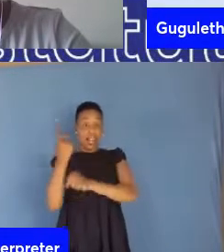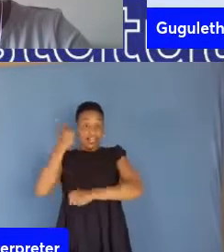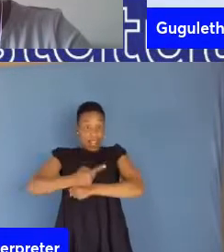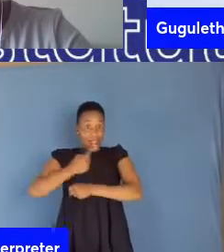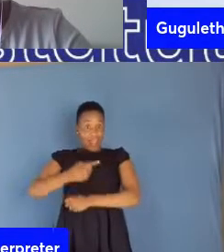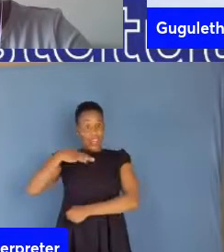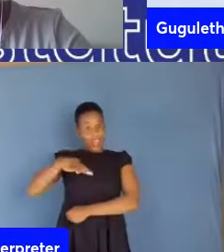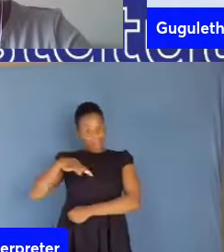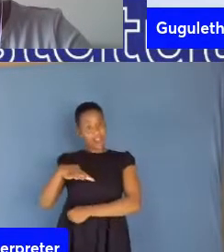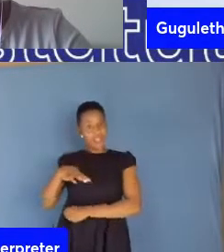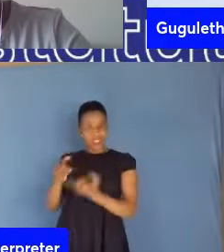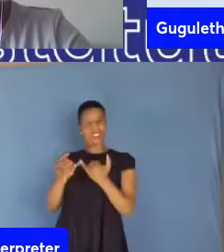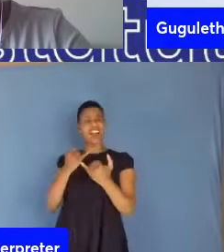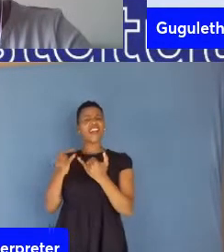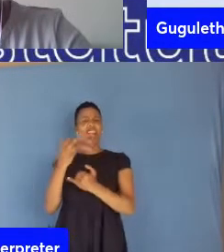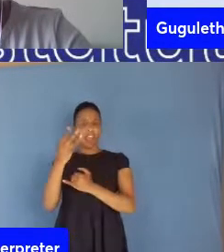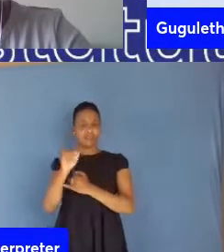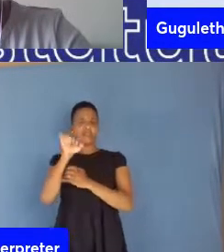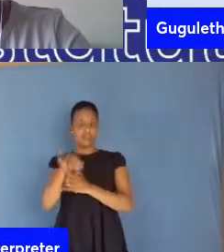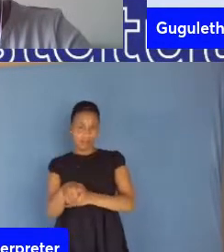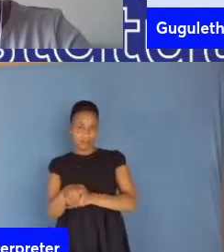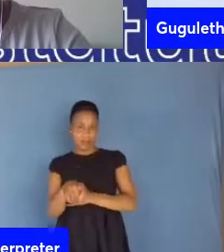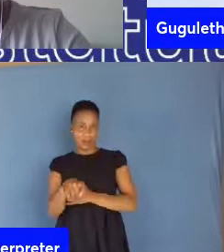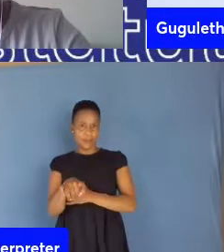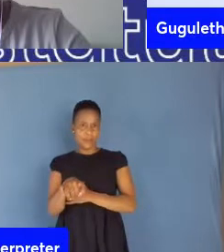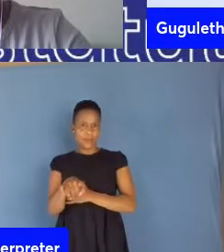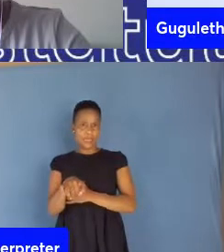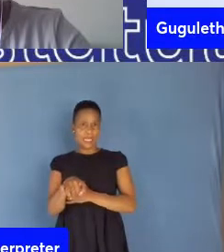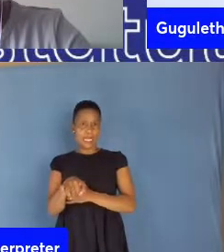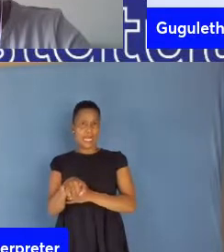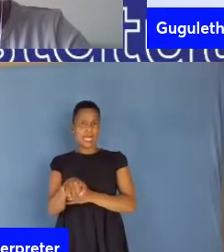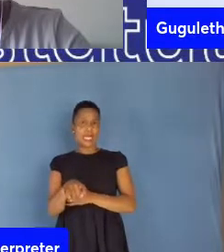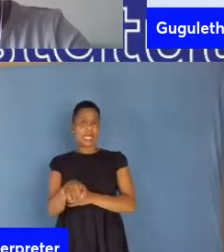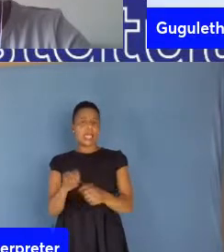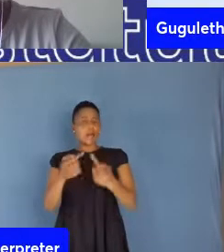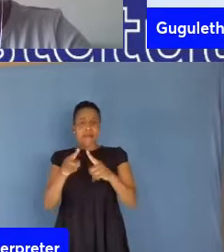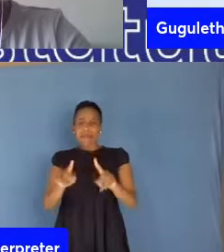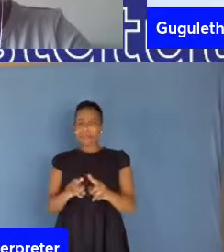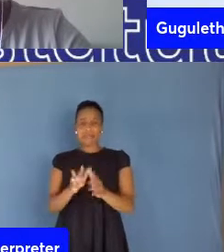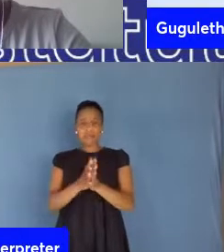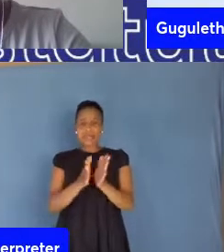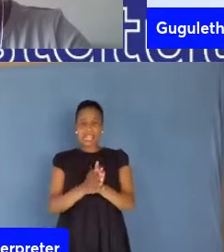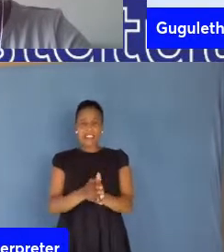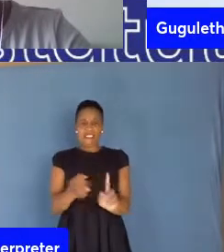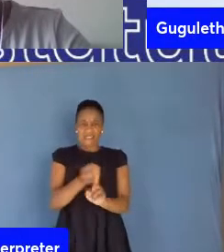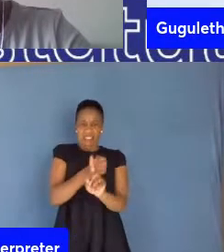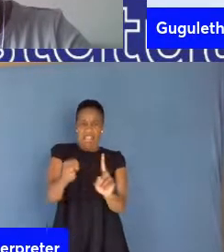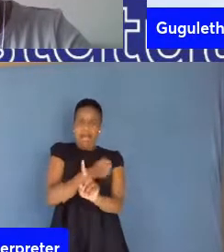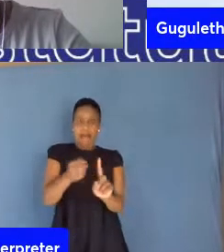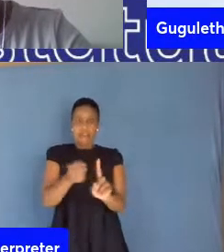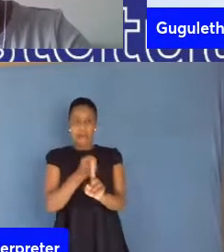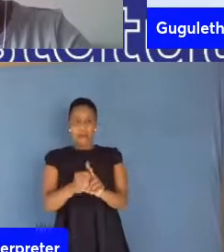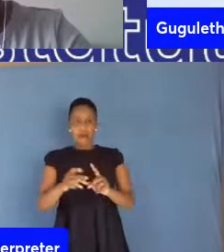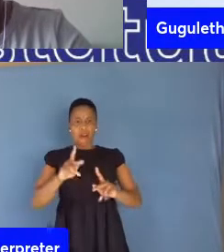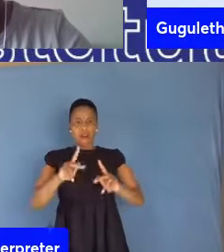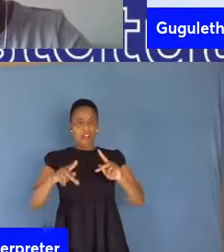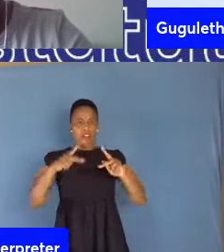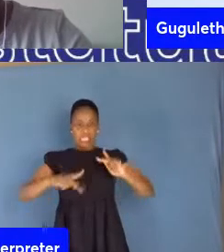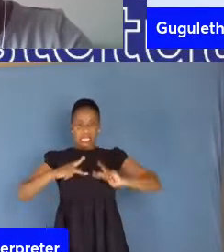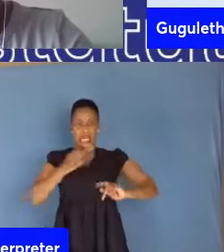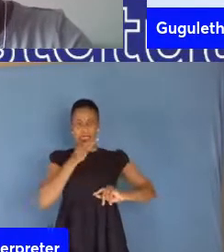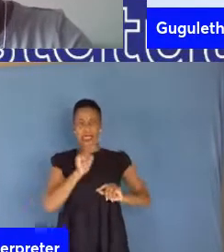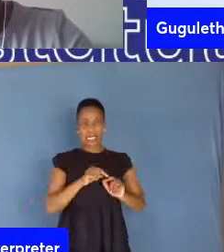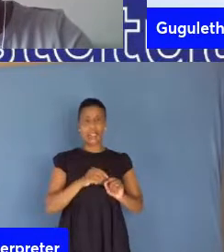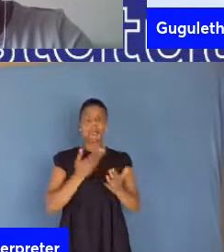have sex that is not where there is no violence, physical violence, where you can claim and say, oh no, I had